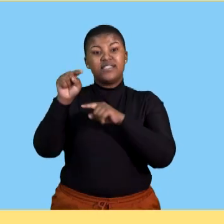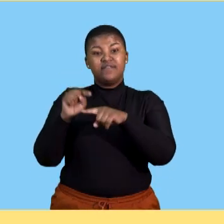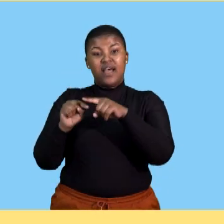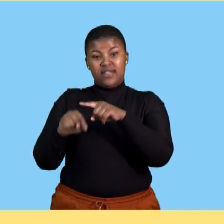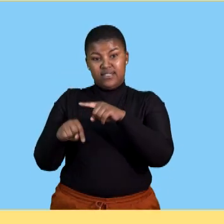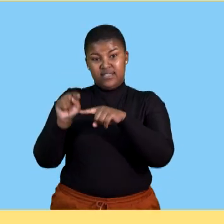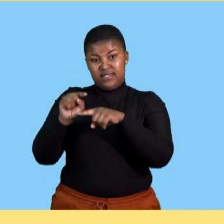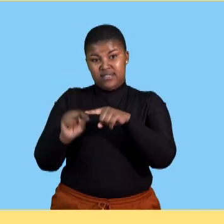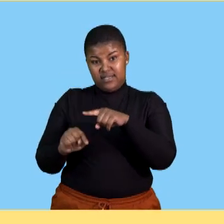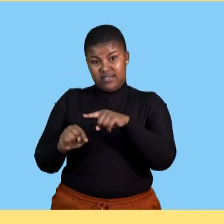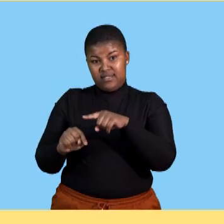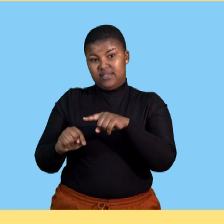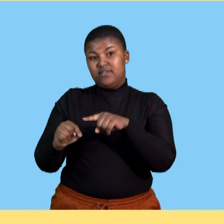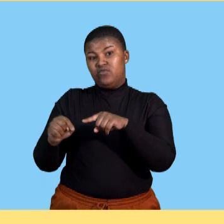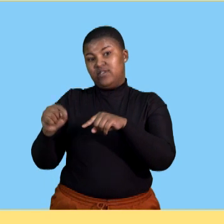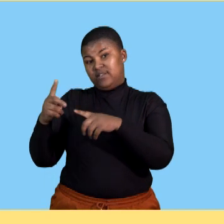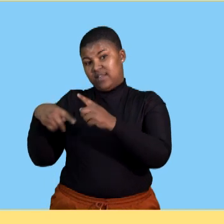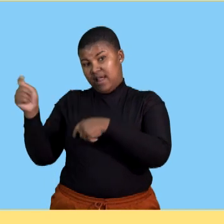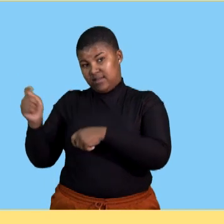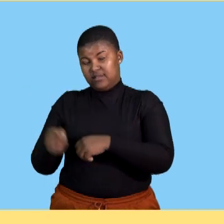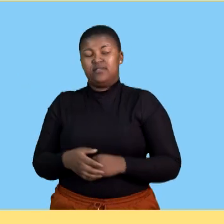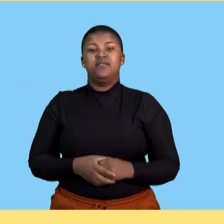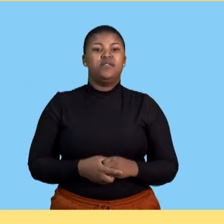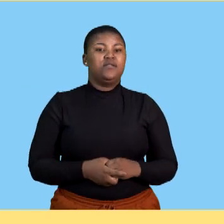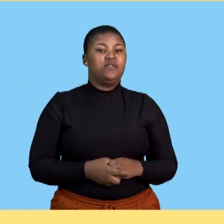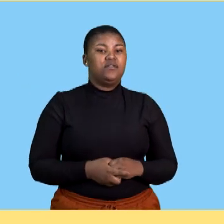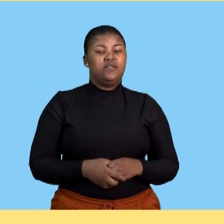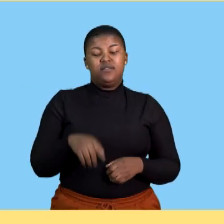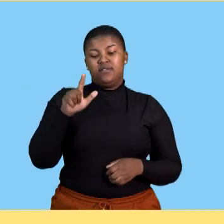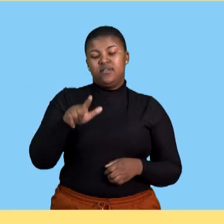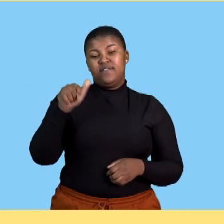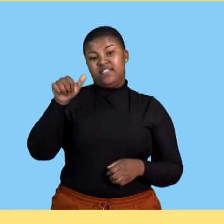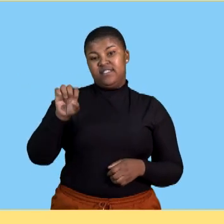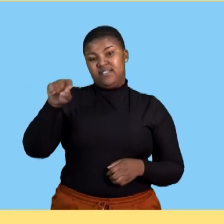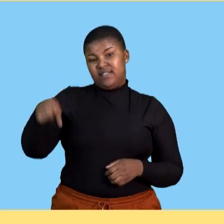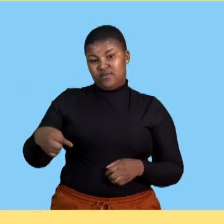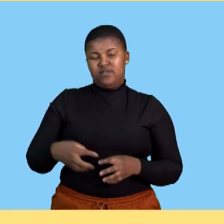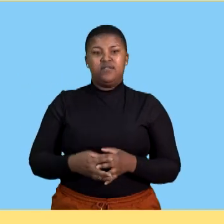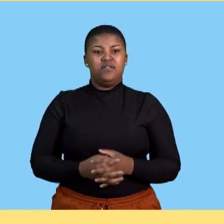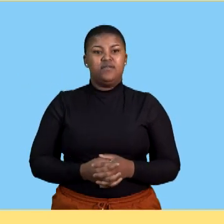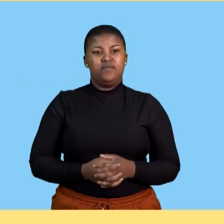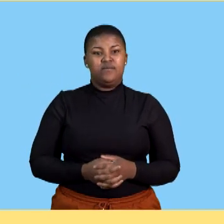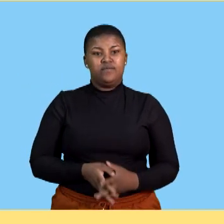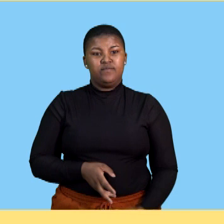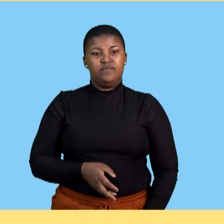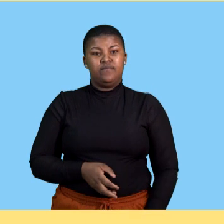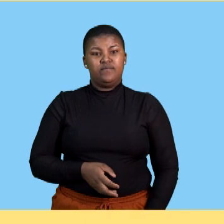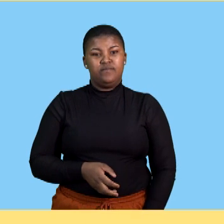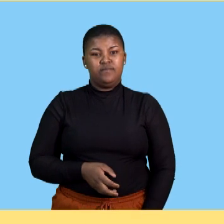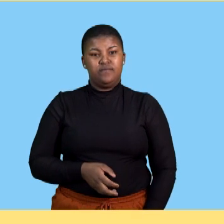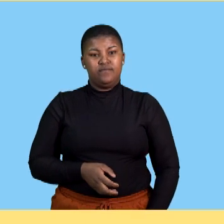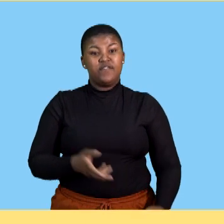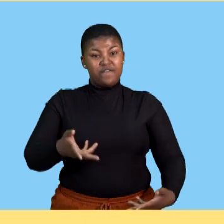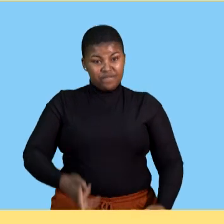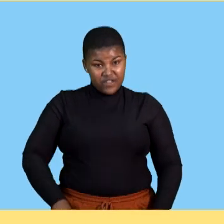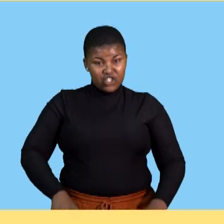divided by my sales, which is your 760,000. Then